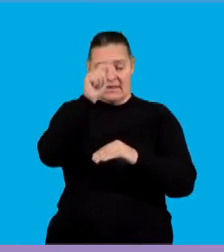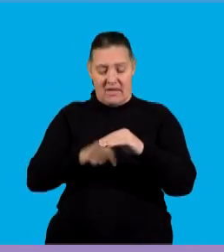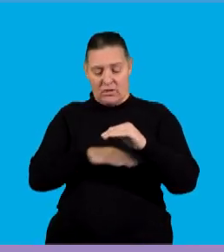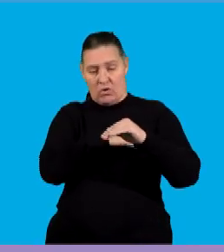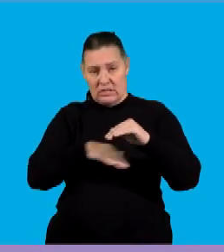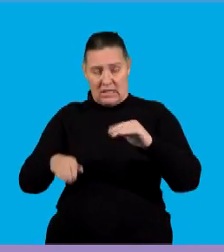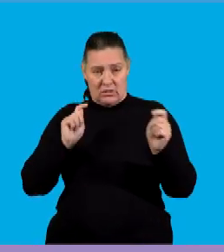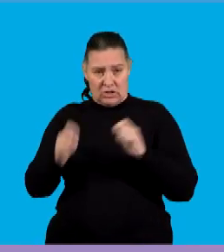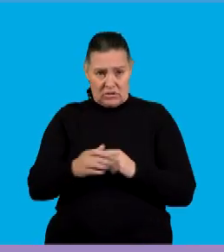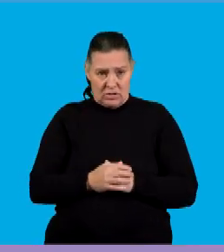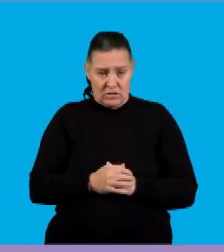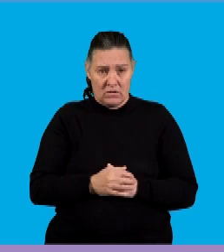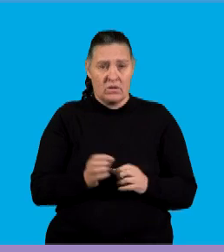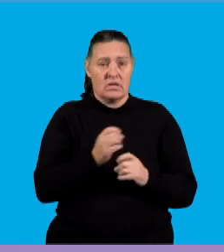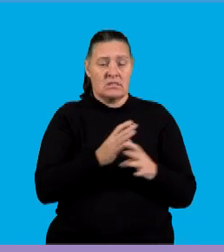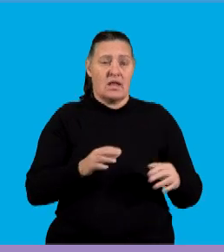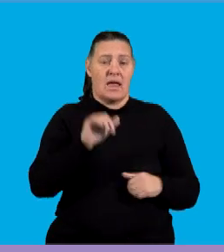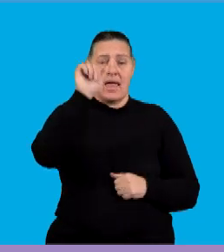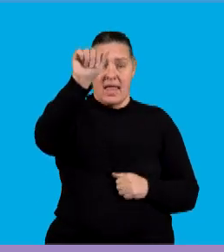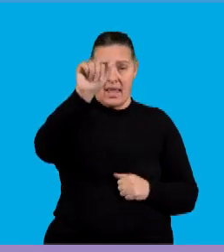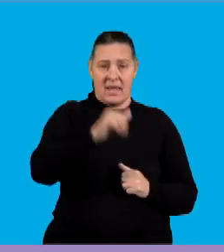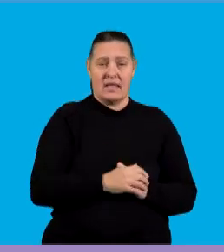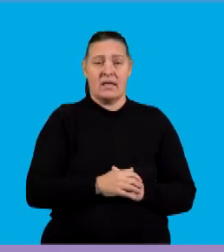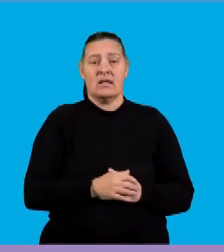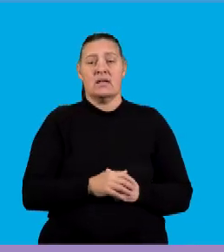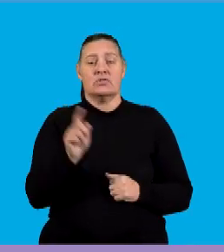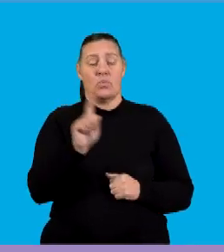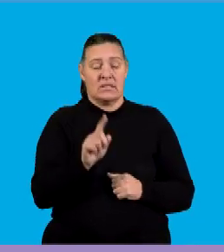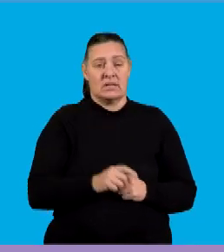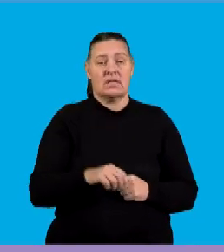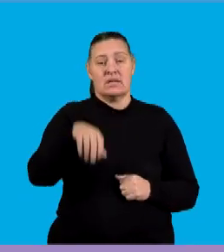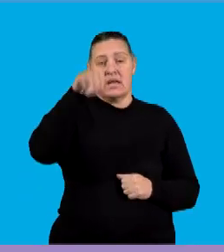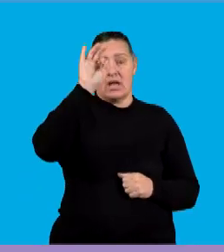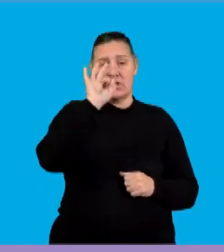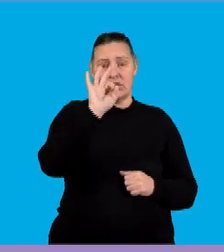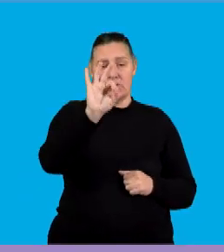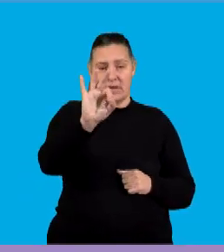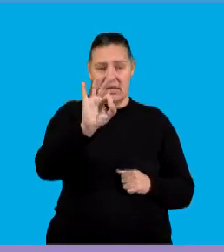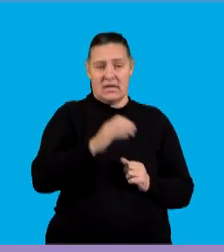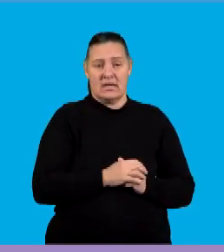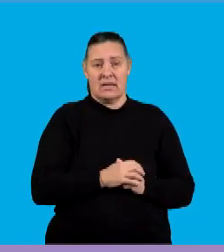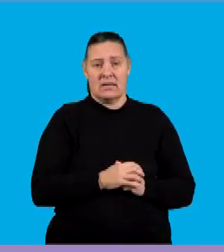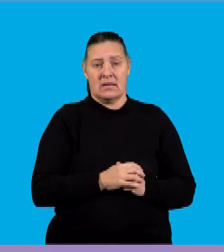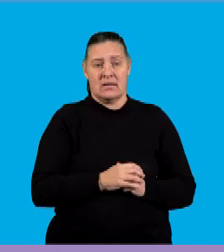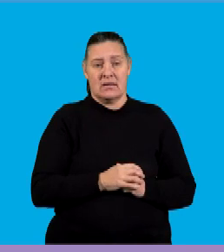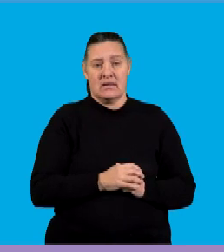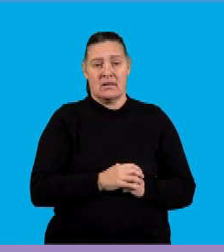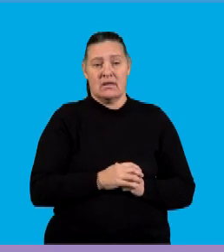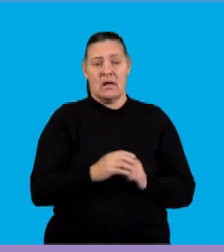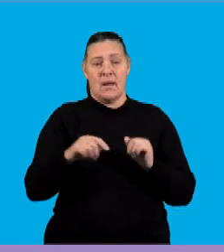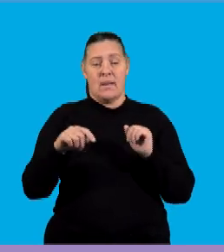So we're going to start with point A there. And the vertical change there is represented by the y values. So we are going to say there